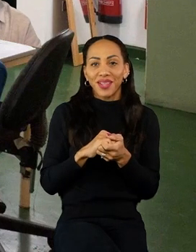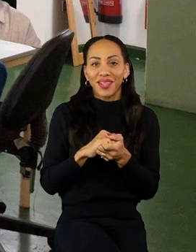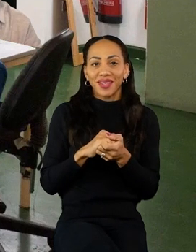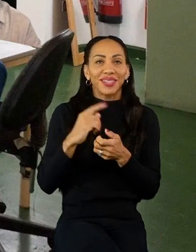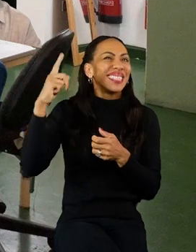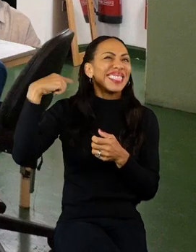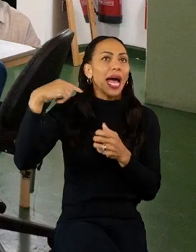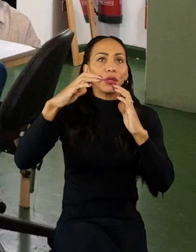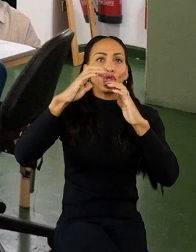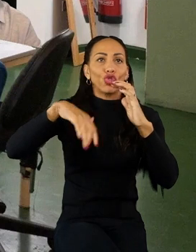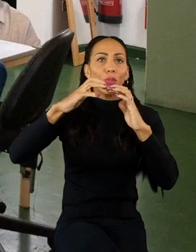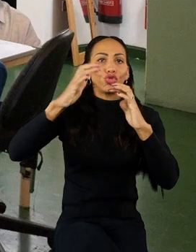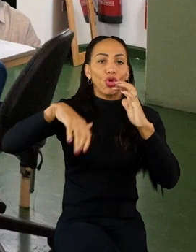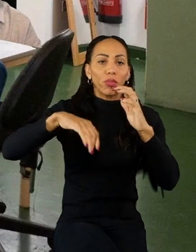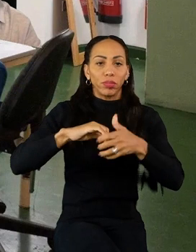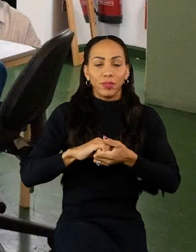nope. So if we can.